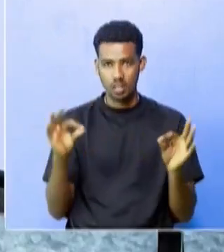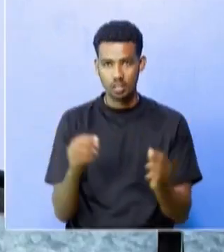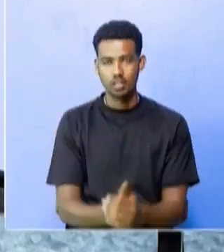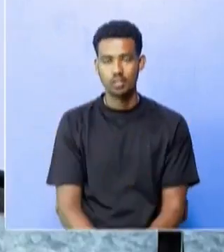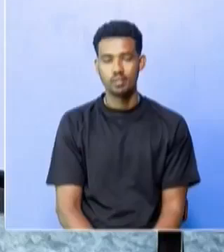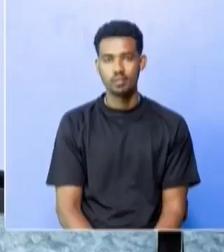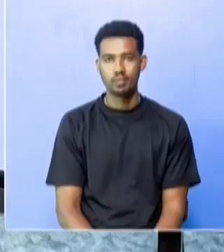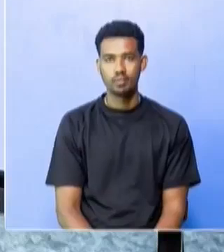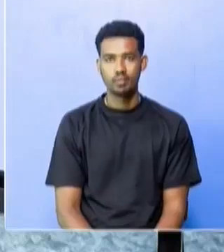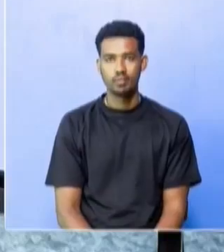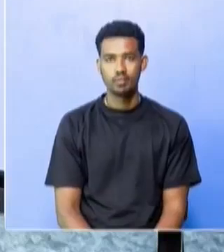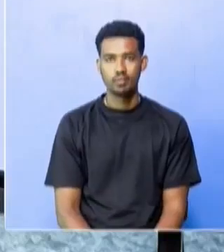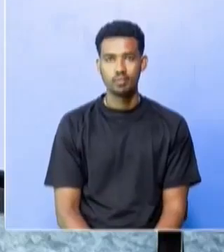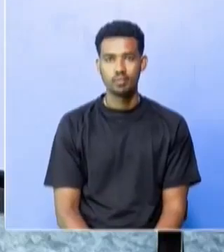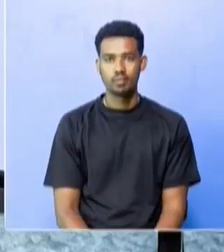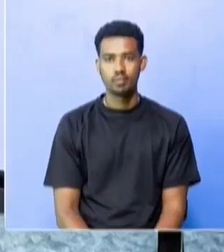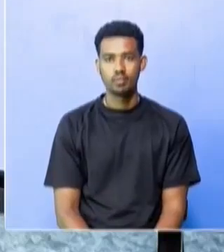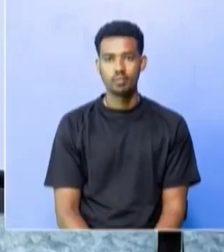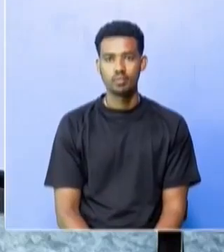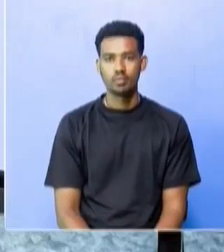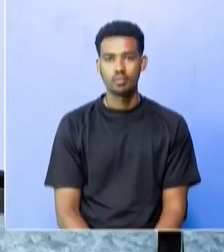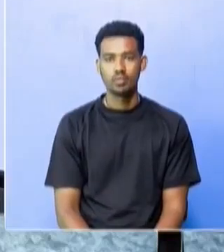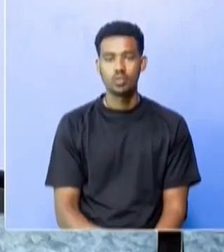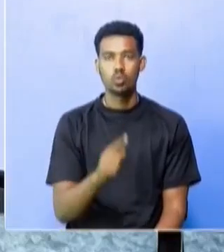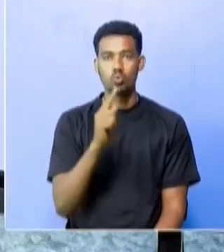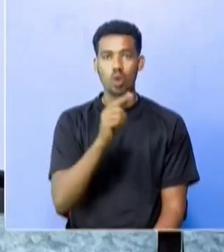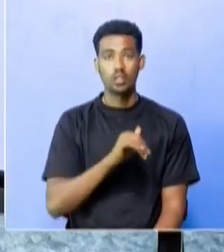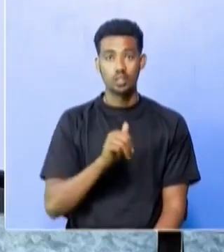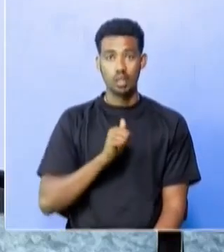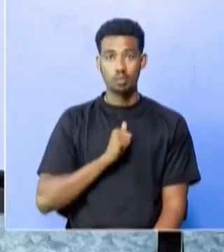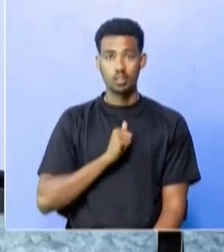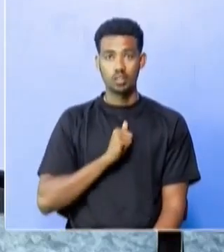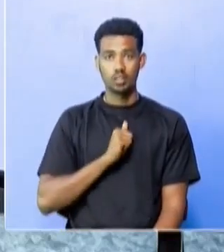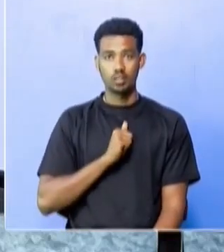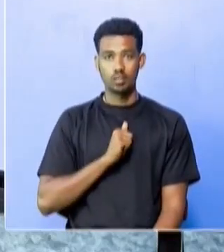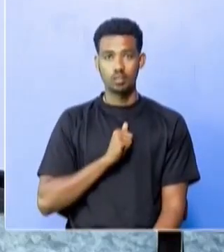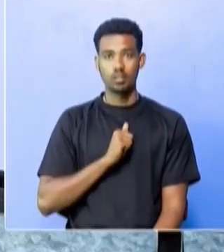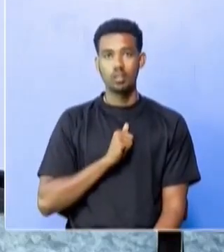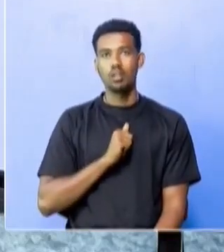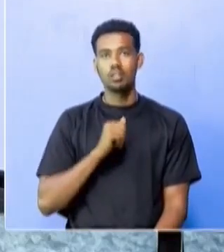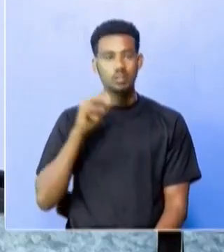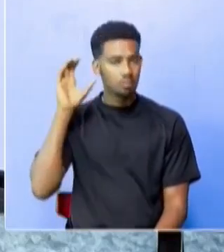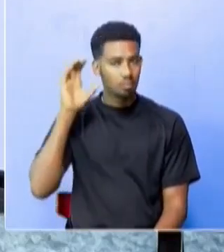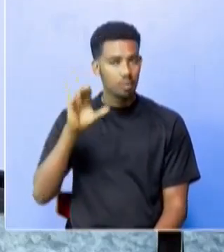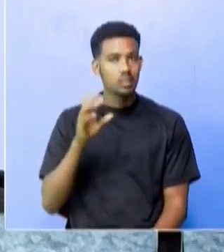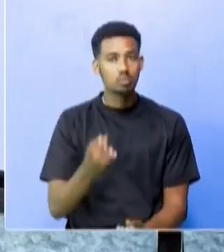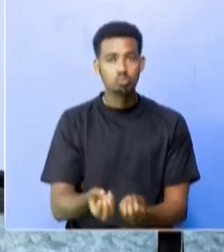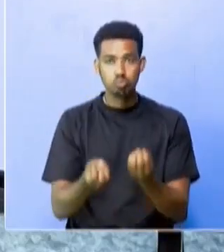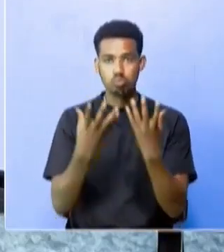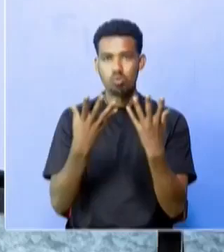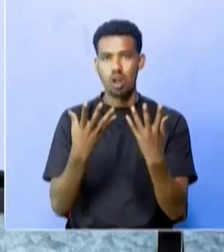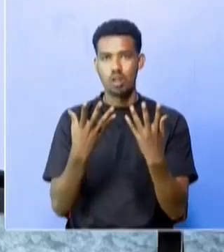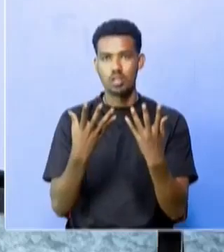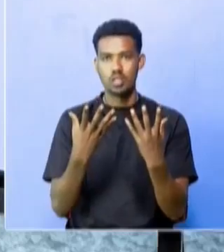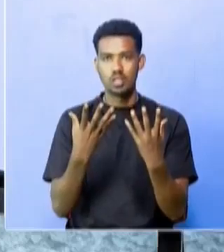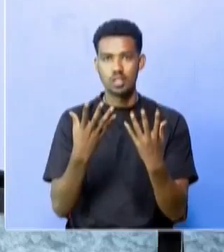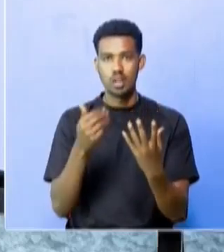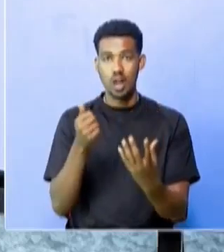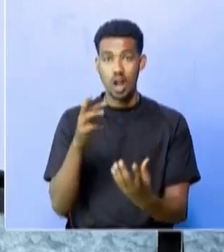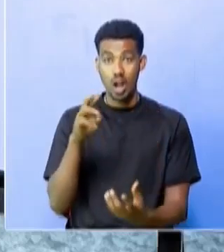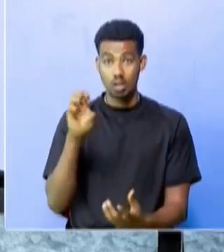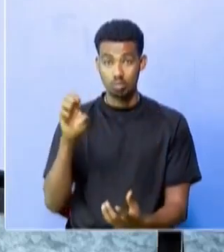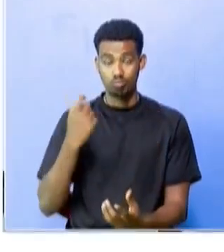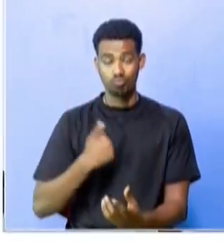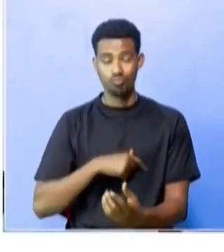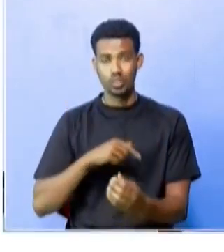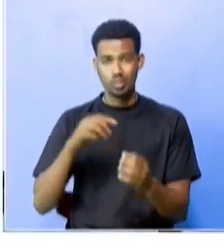one what? Subject, but it must be what? Plural, by using are. So